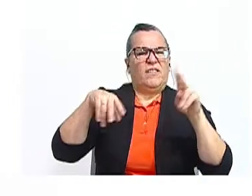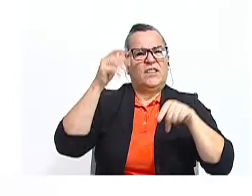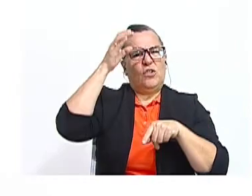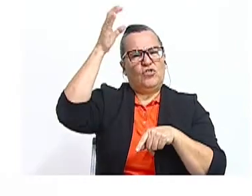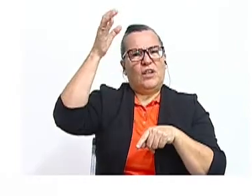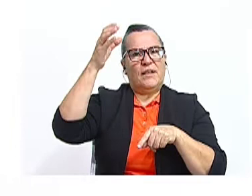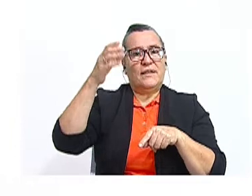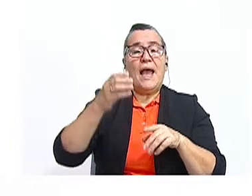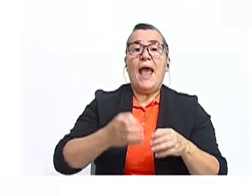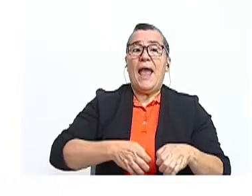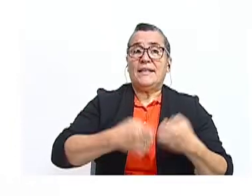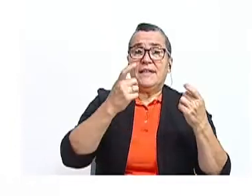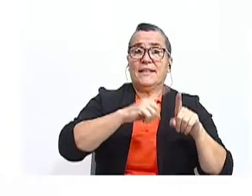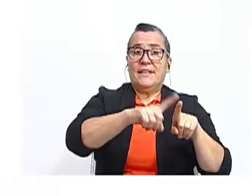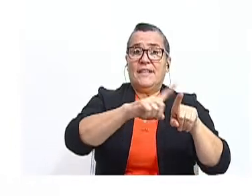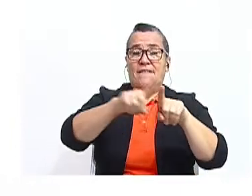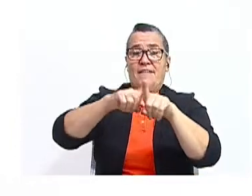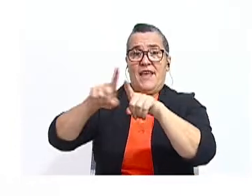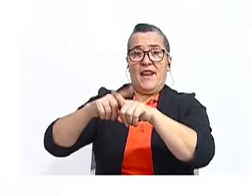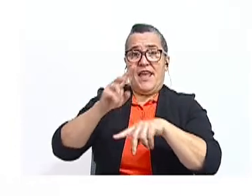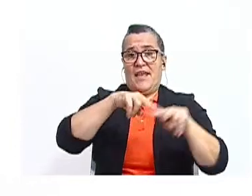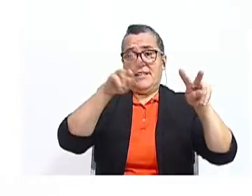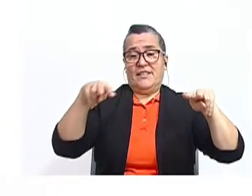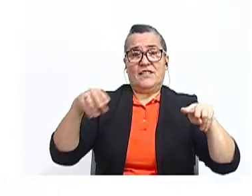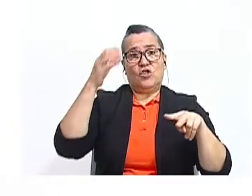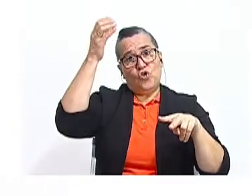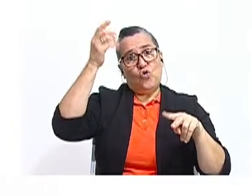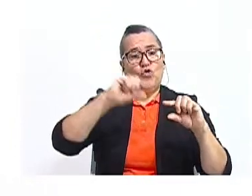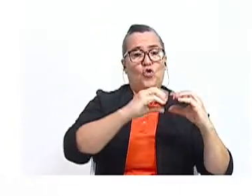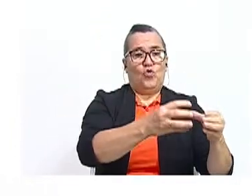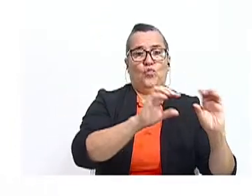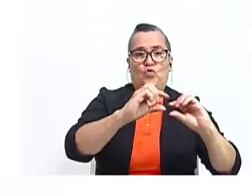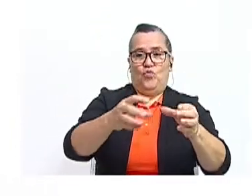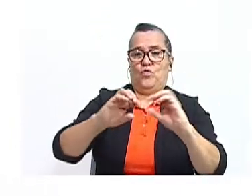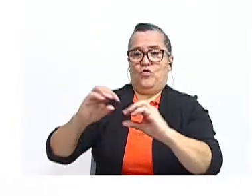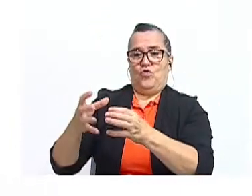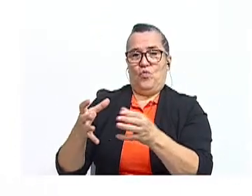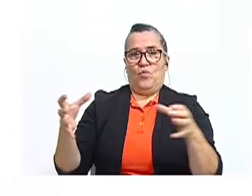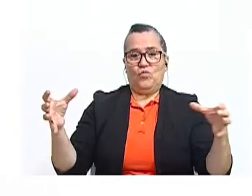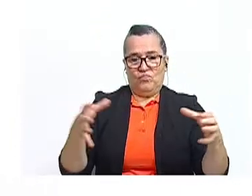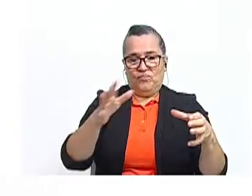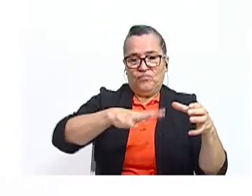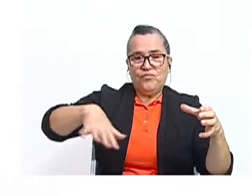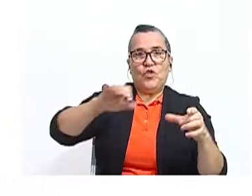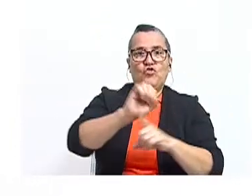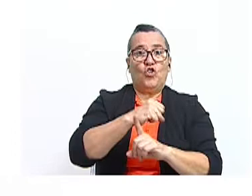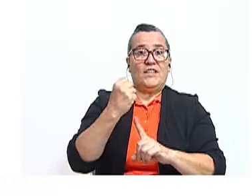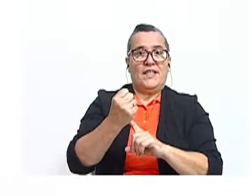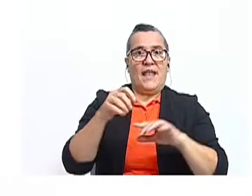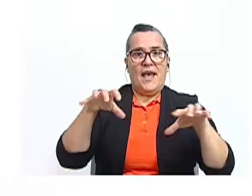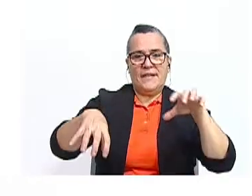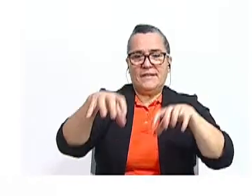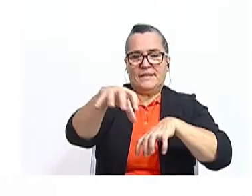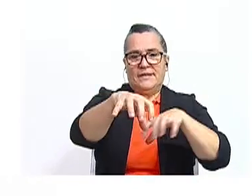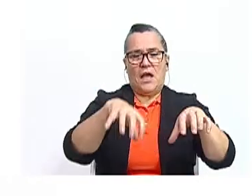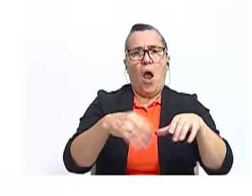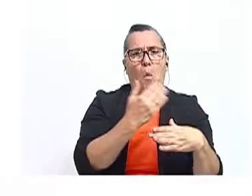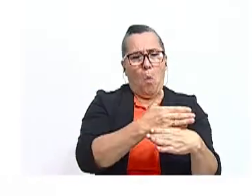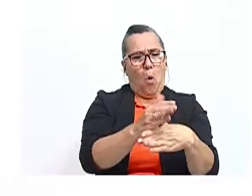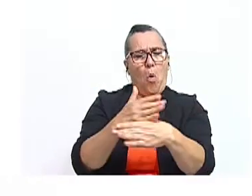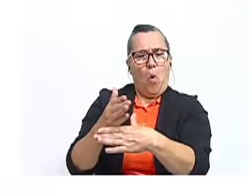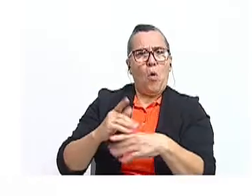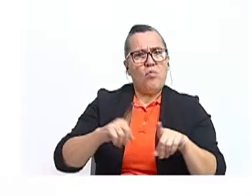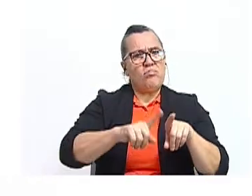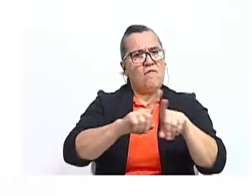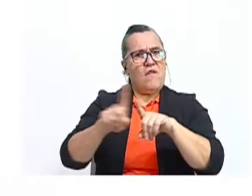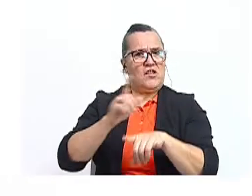the existence of a variety of cultural groups within a society. Cultural groups can share many